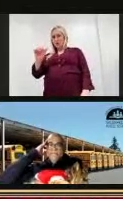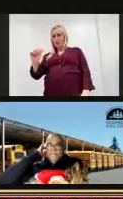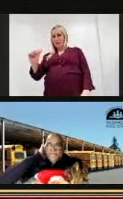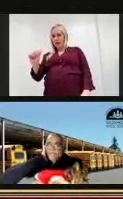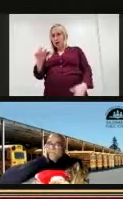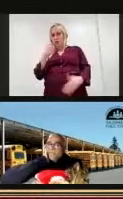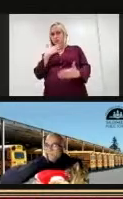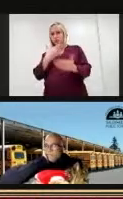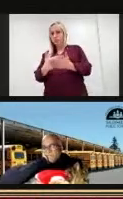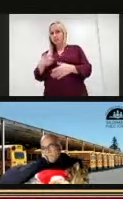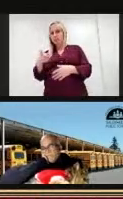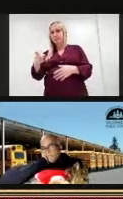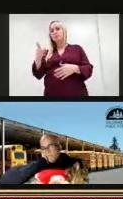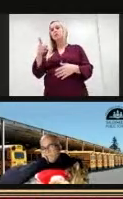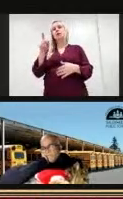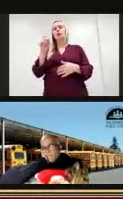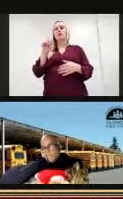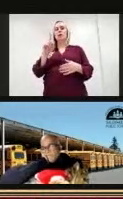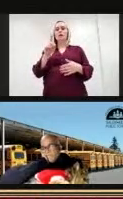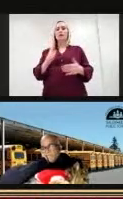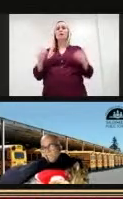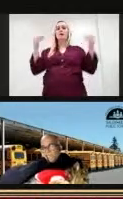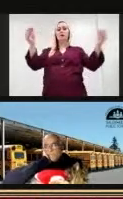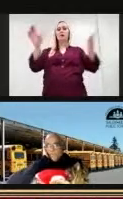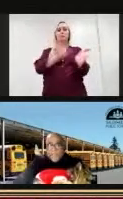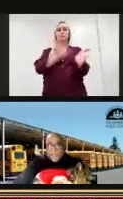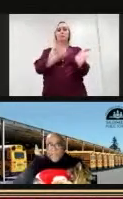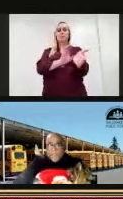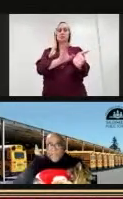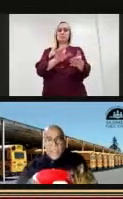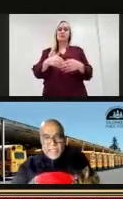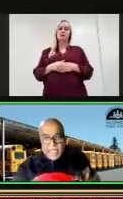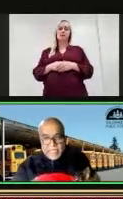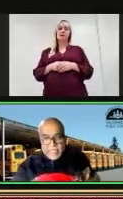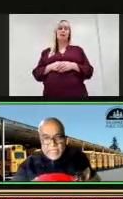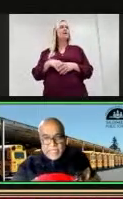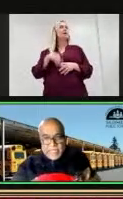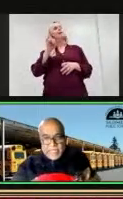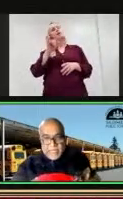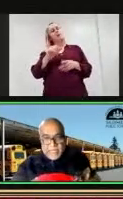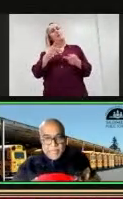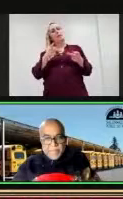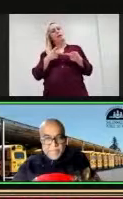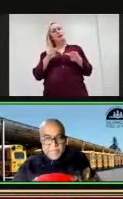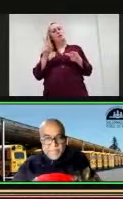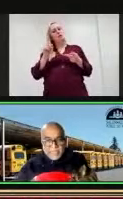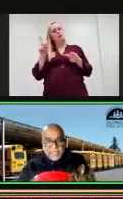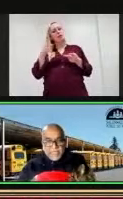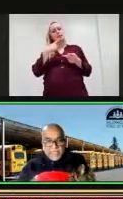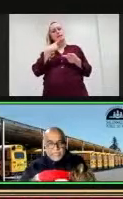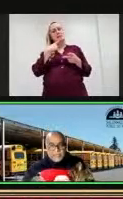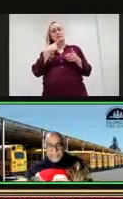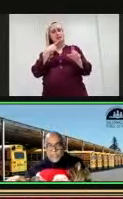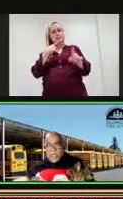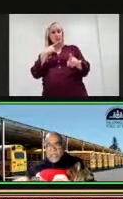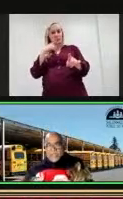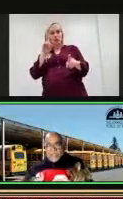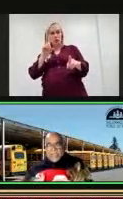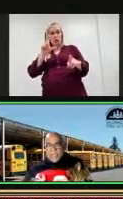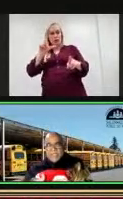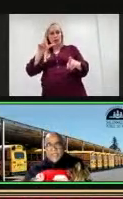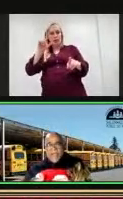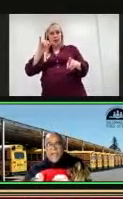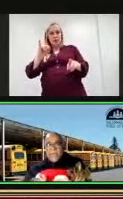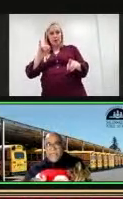good? Okay. Okay, go ahead, Director Chandigiri. In that place where the cursor is dual language